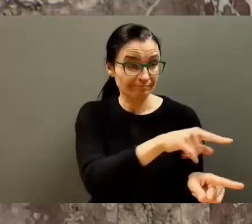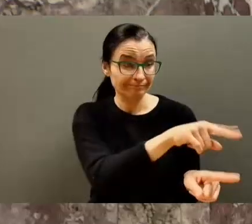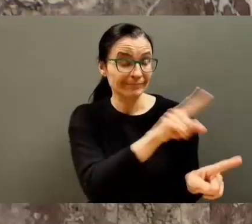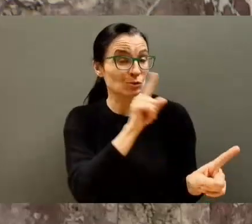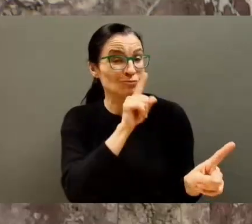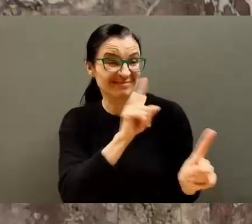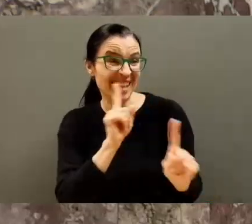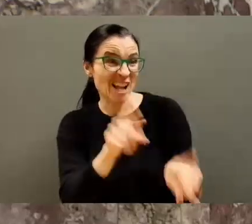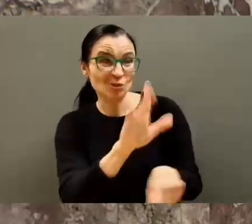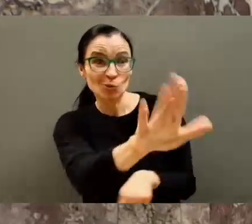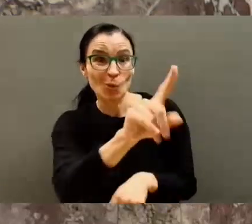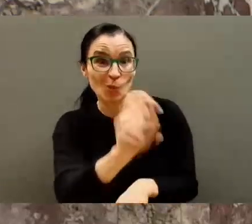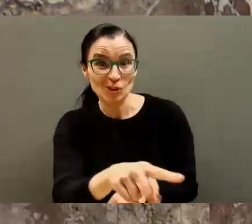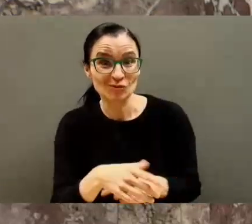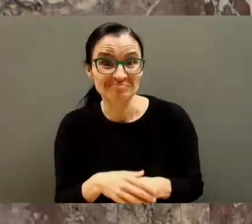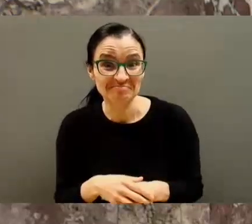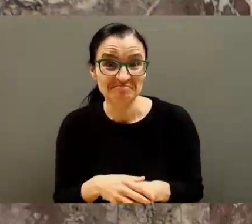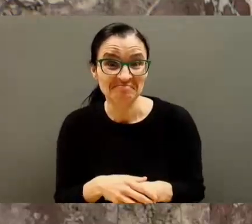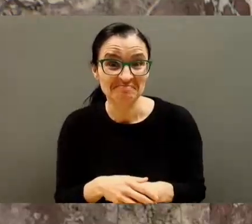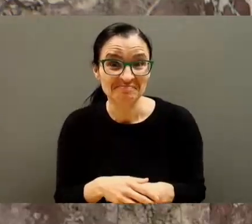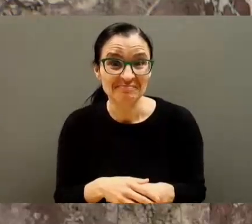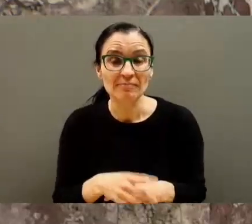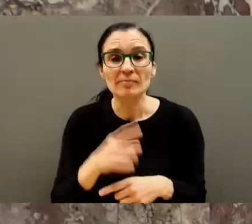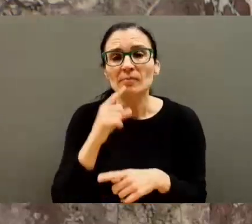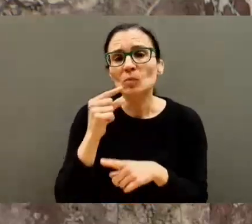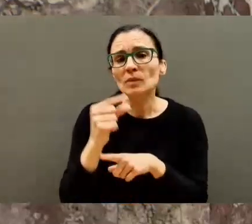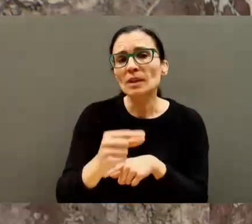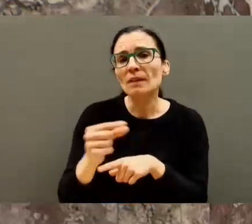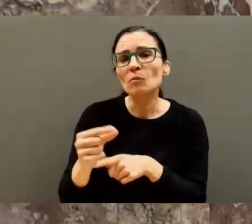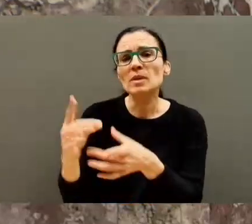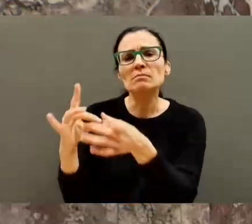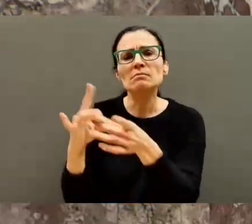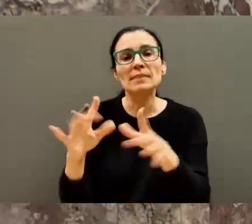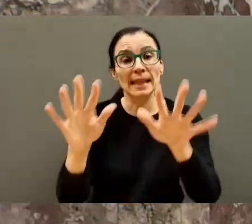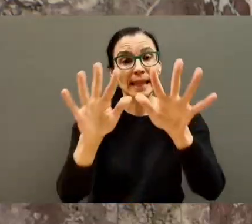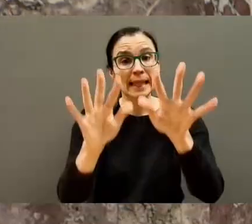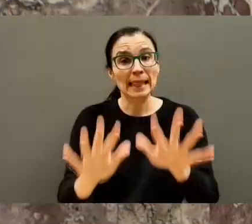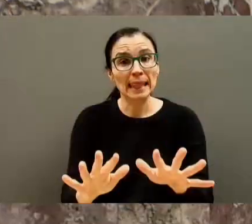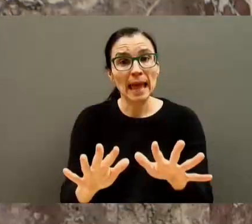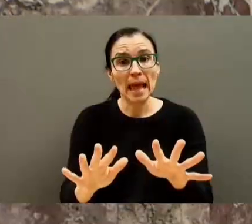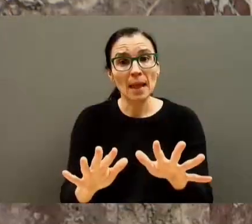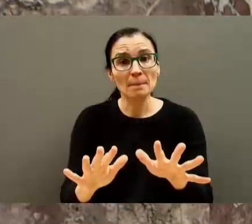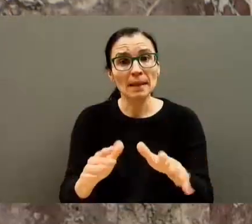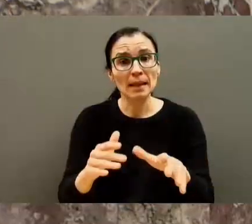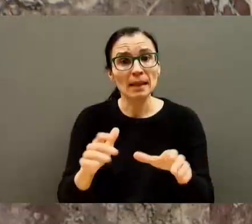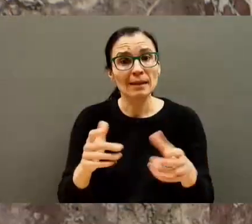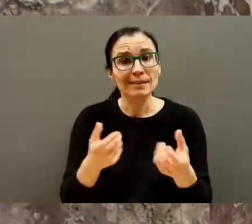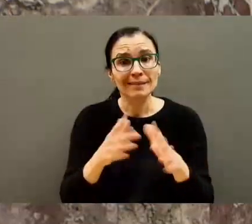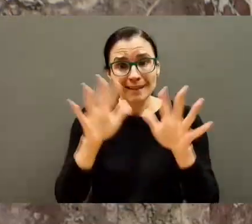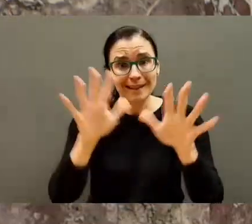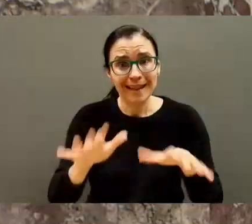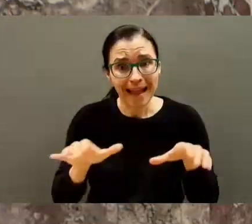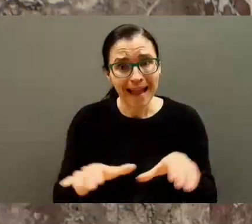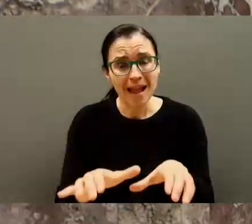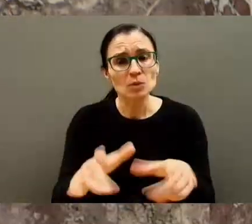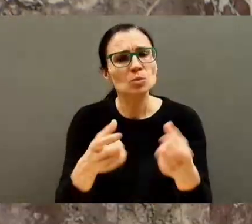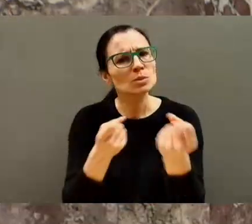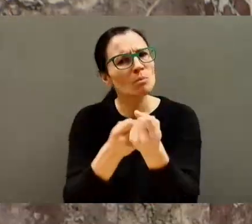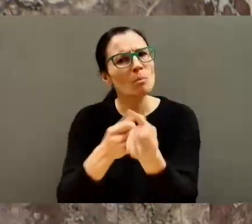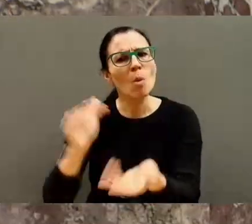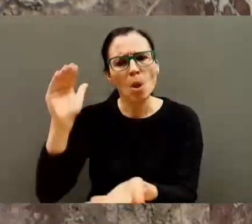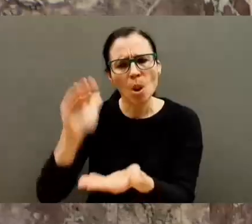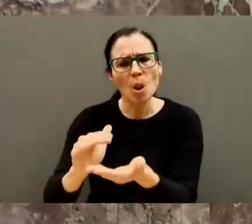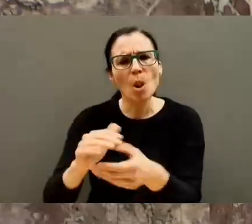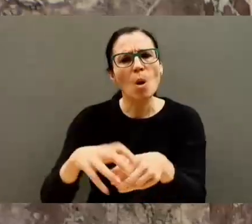action supports the low carbon fuel standards, which not only reduces emissions, but creates jobs in places like Prince